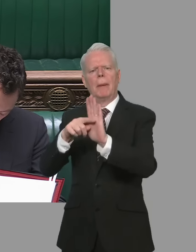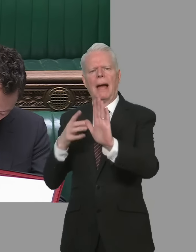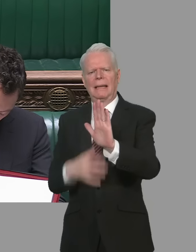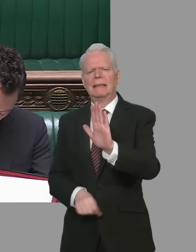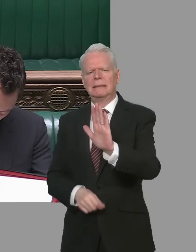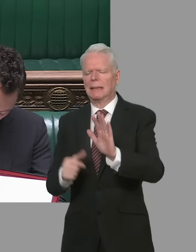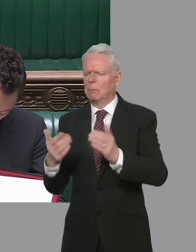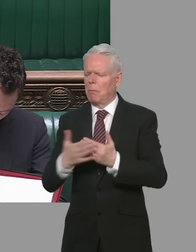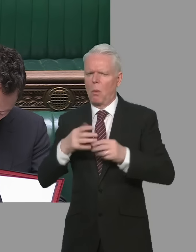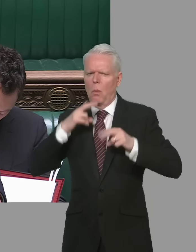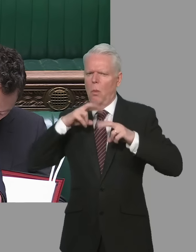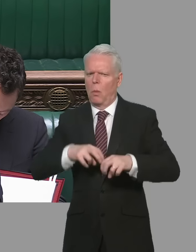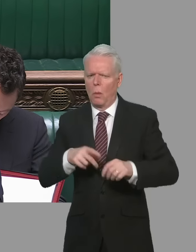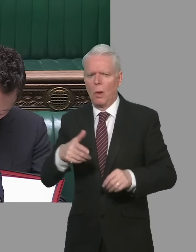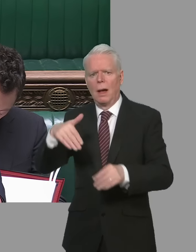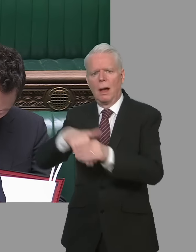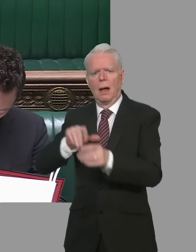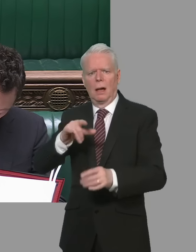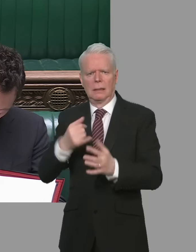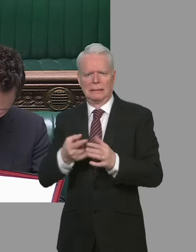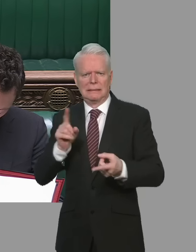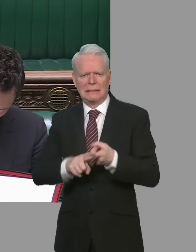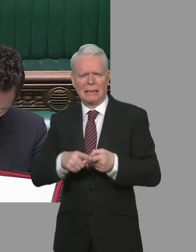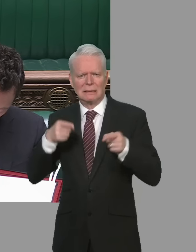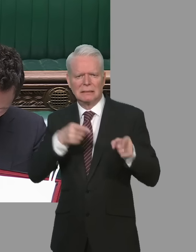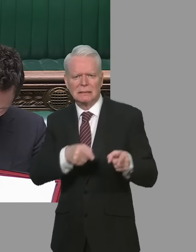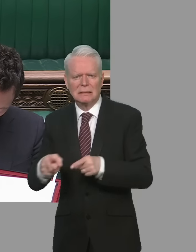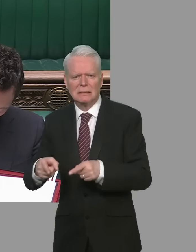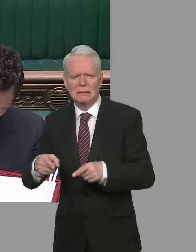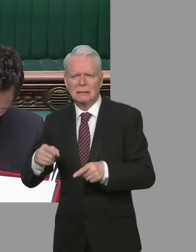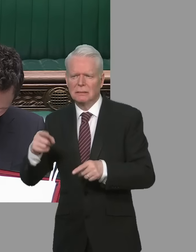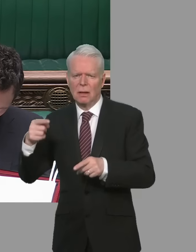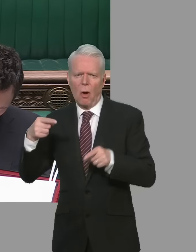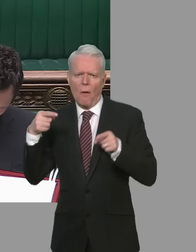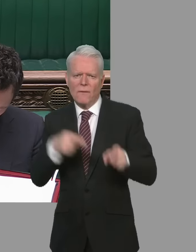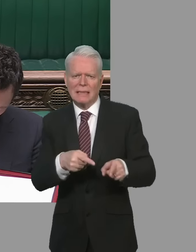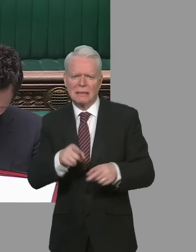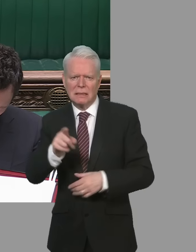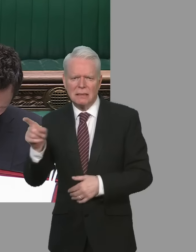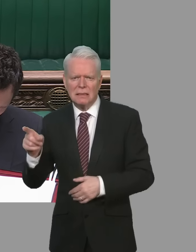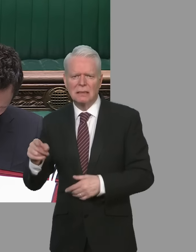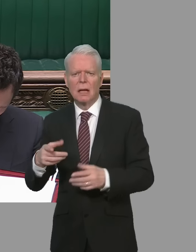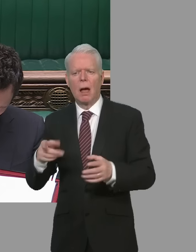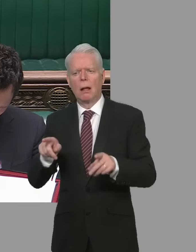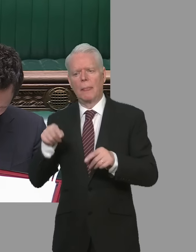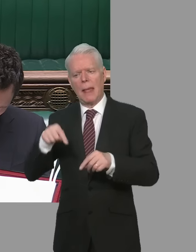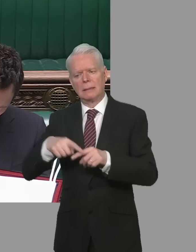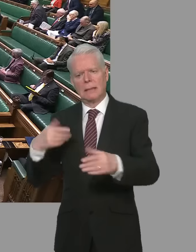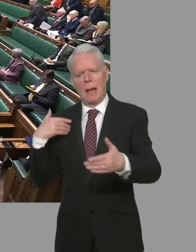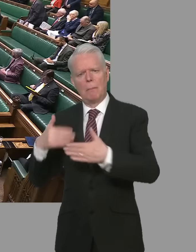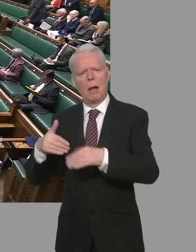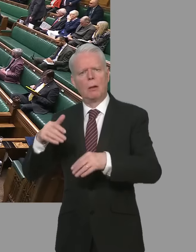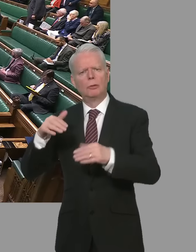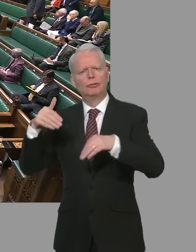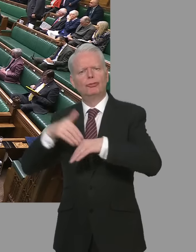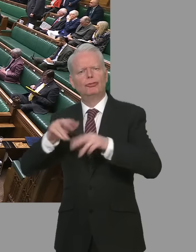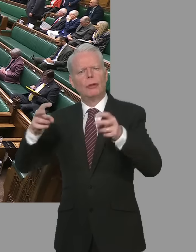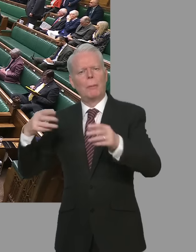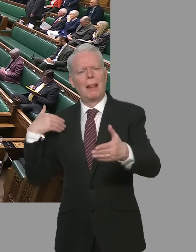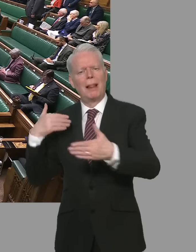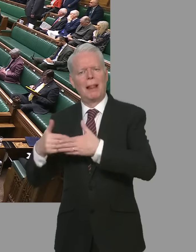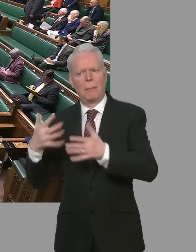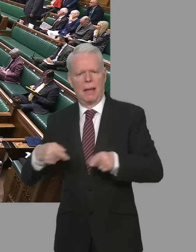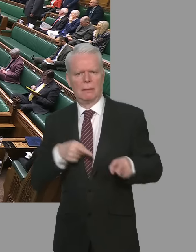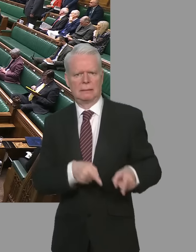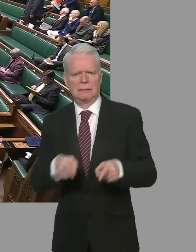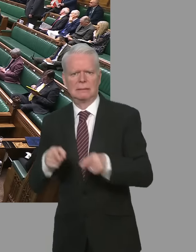will investigate, but otherwise, once the bill is passed, it will fall to the PSNI to look into the case. Chris Vince. Thank you, Mr.